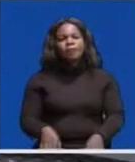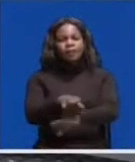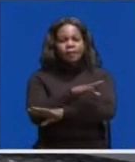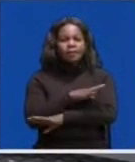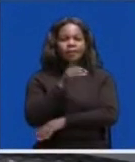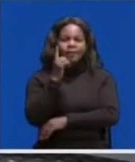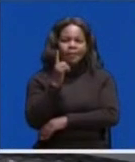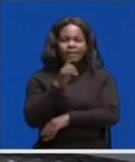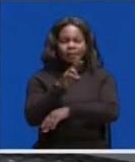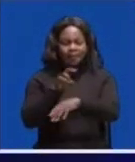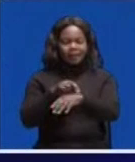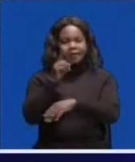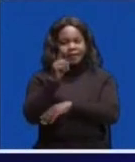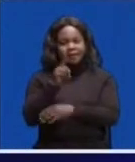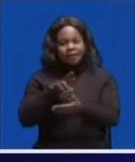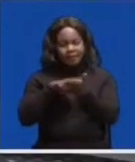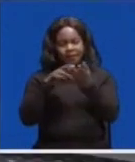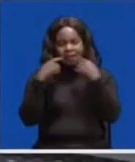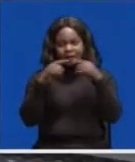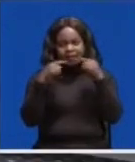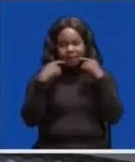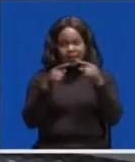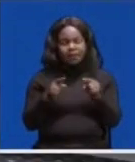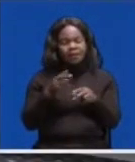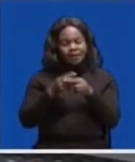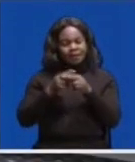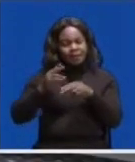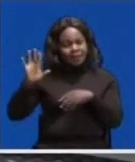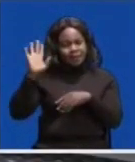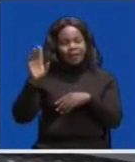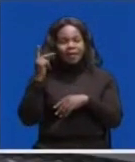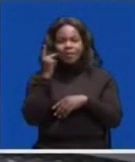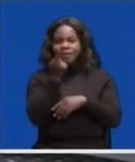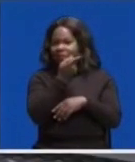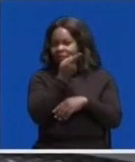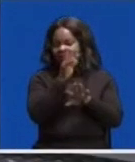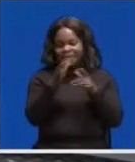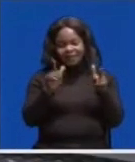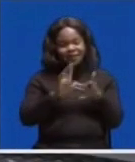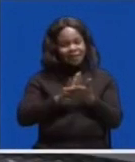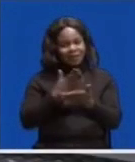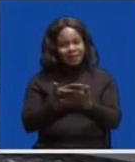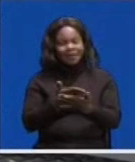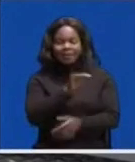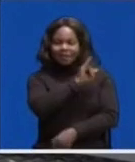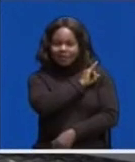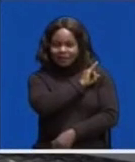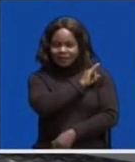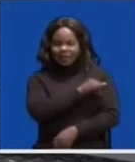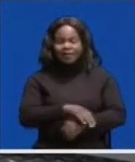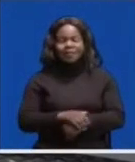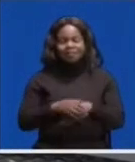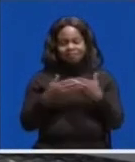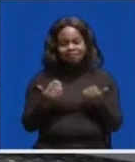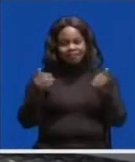One Zambia, one nation. To present the news, I'm Patricia Ellis. Our sign language interpreter is Isabel Banda.